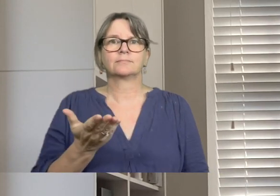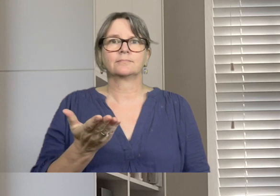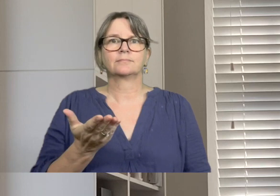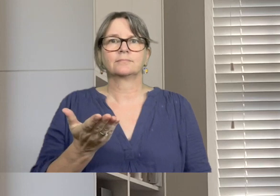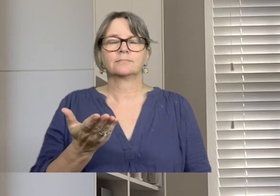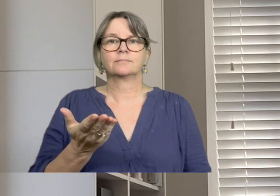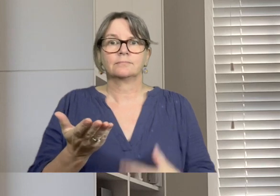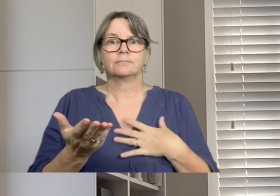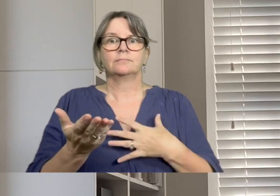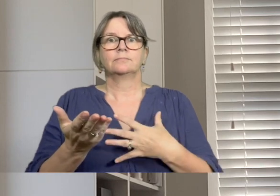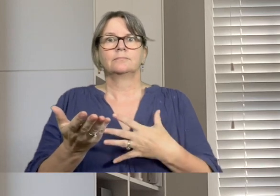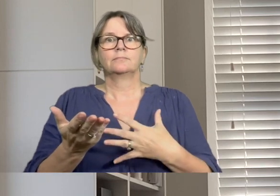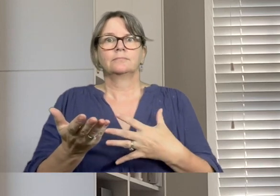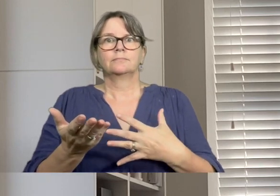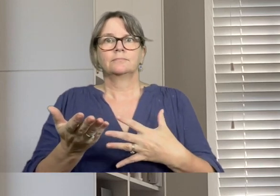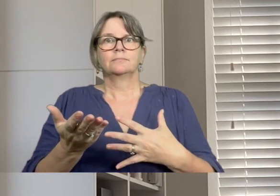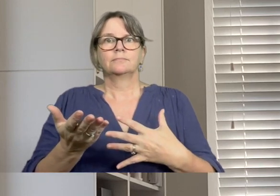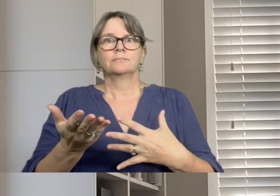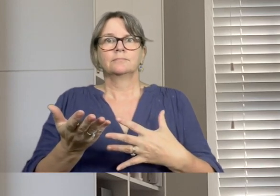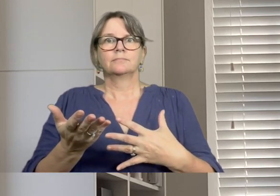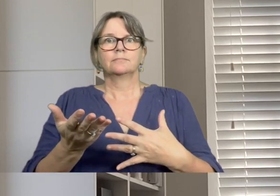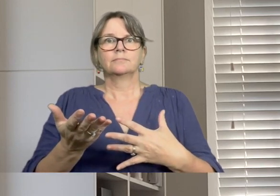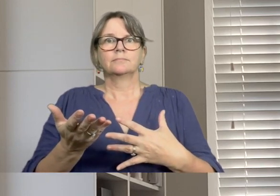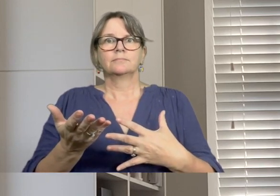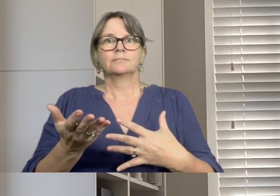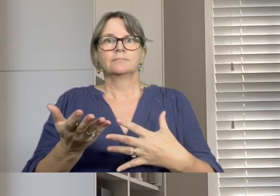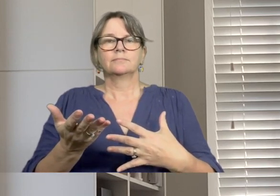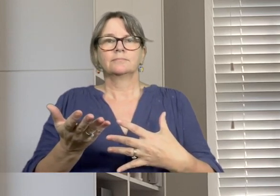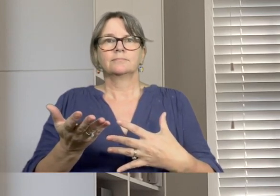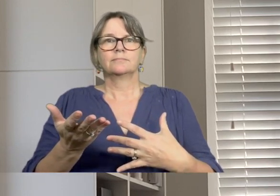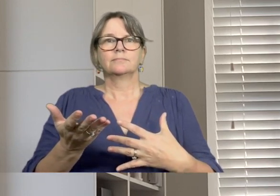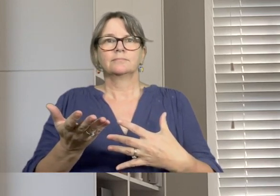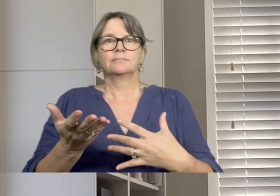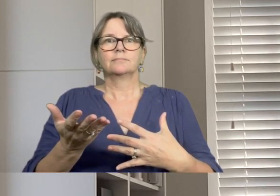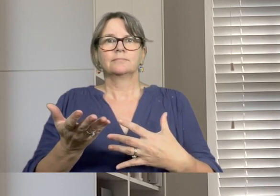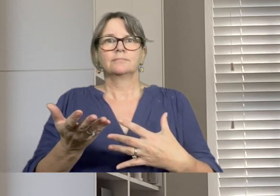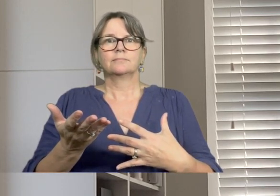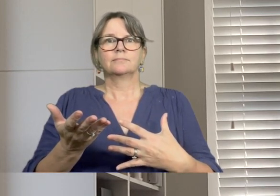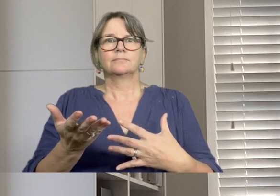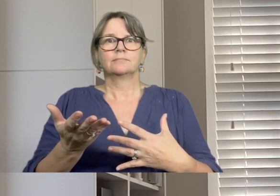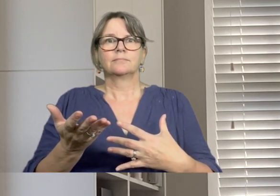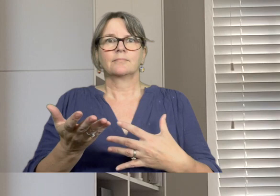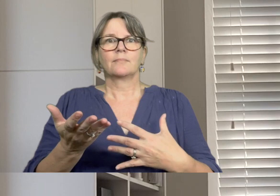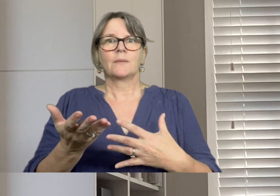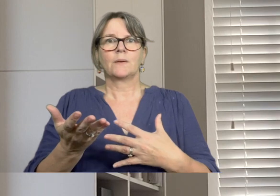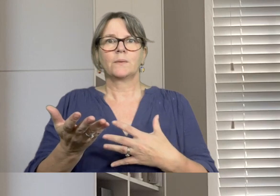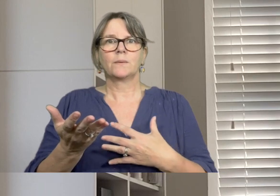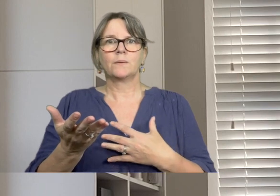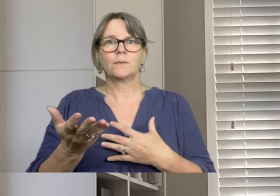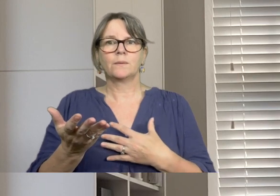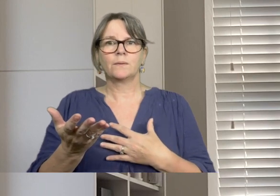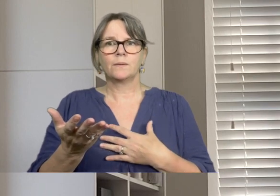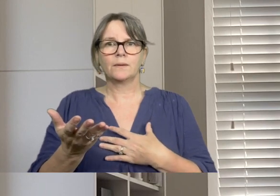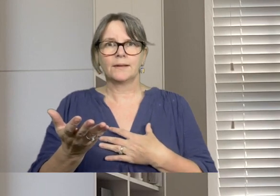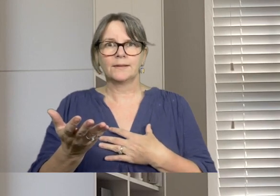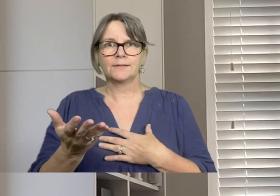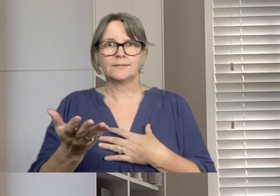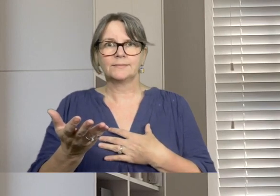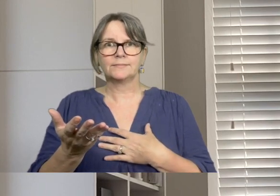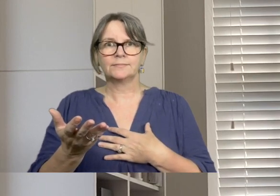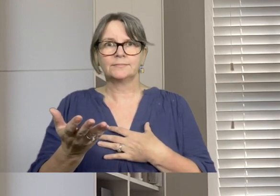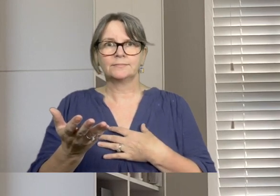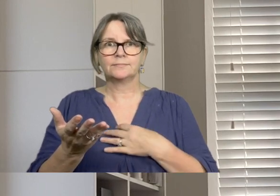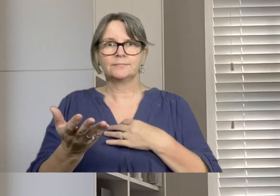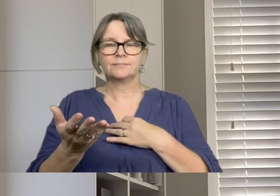knee, ankle, or even a little bit higher. We're going to take a little breath in. As we breathe out this time, we're going to send the energy out through the heel and we're